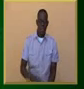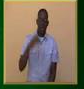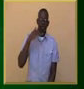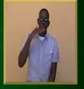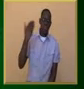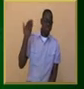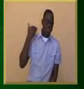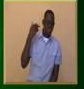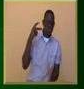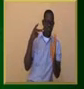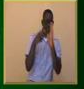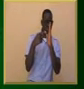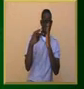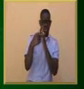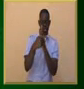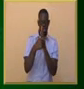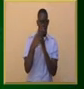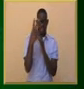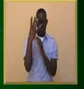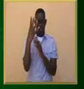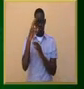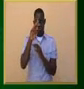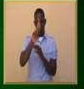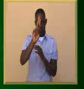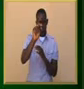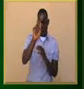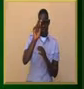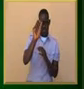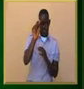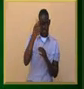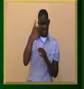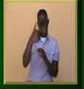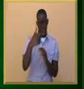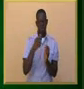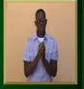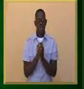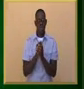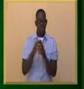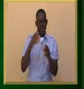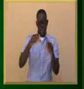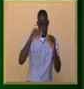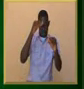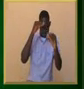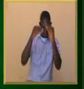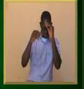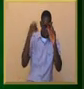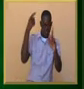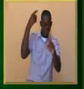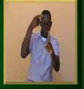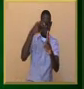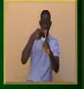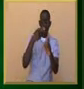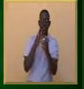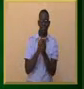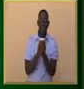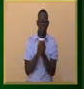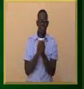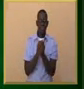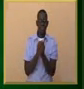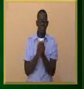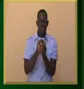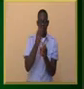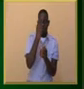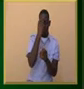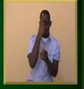History, Program 4, UNTAG. The learning objectives for this program are